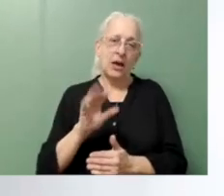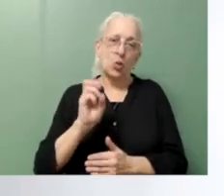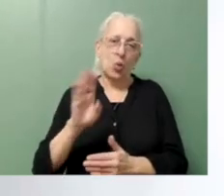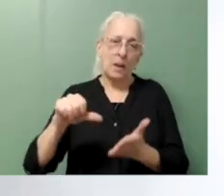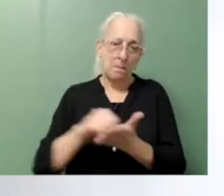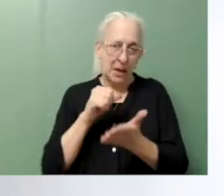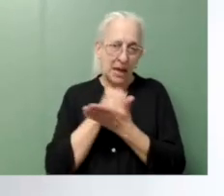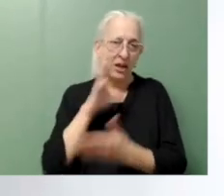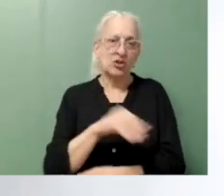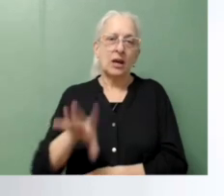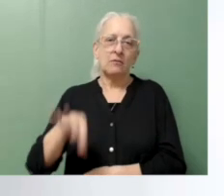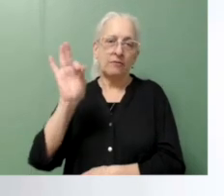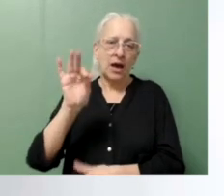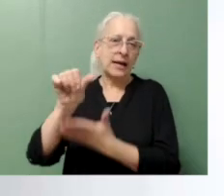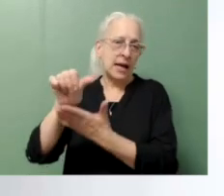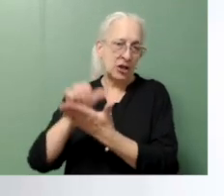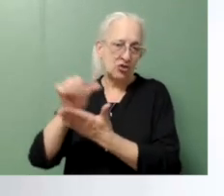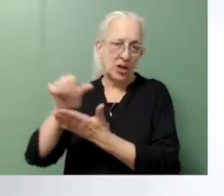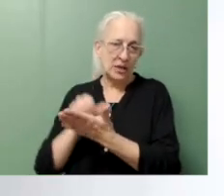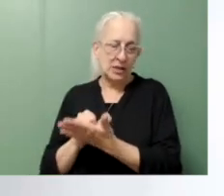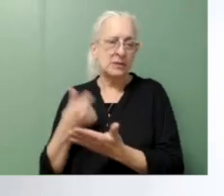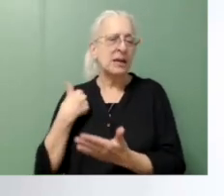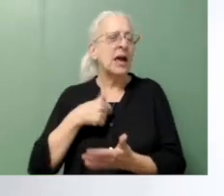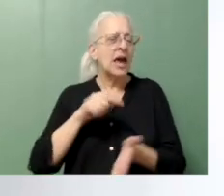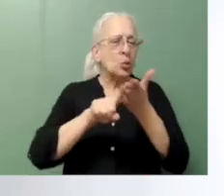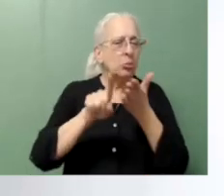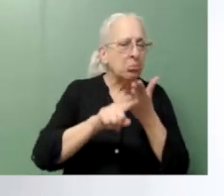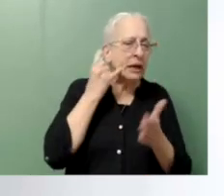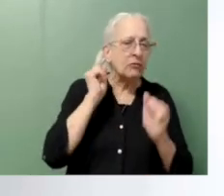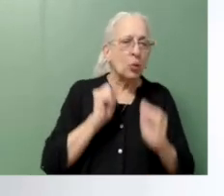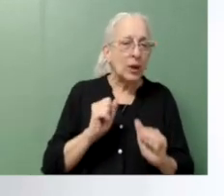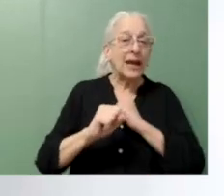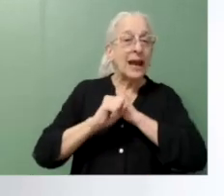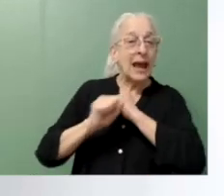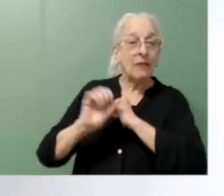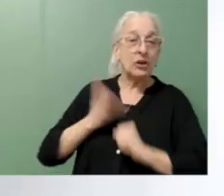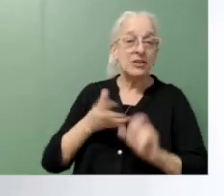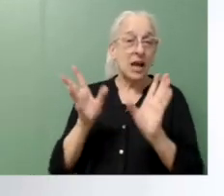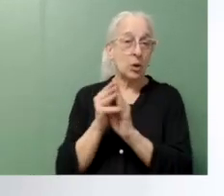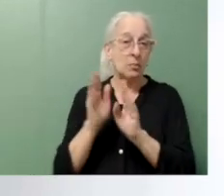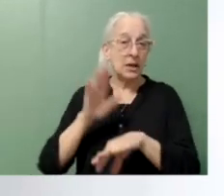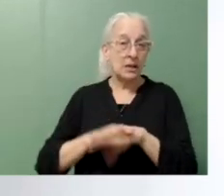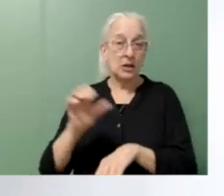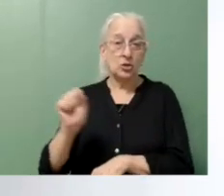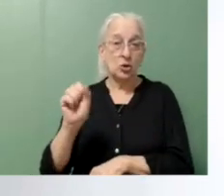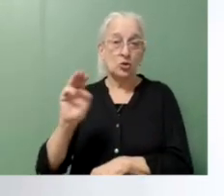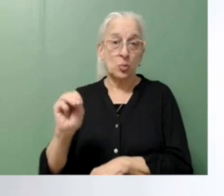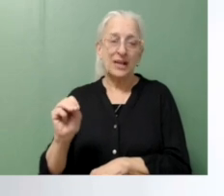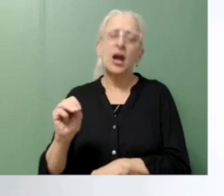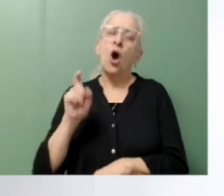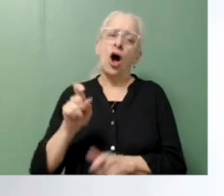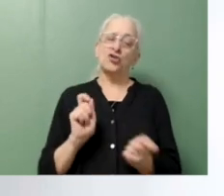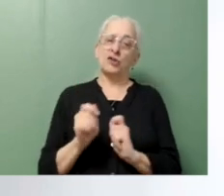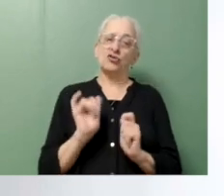Lastly, we're exploring whether we can advertise our meetings on social media. And actually, I should have updated that. We actually